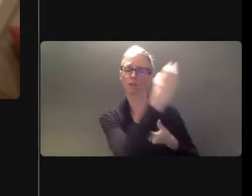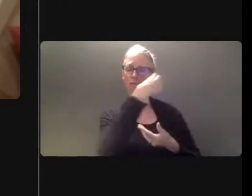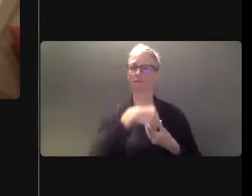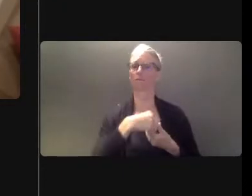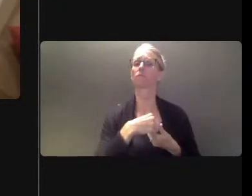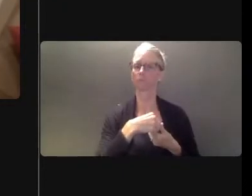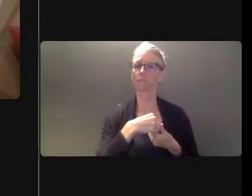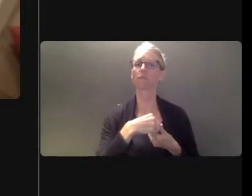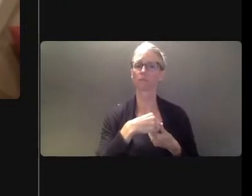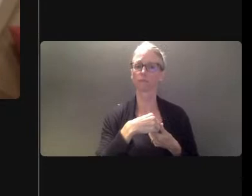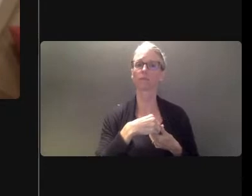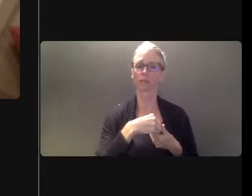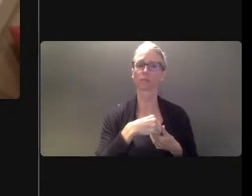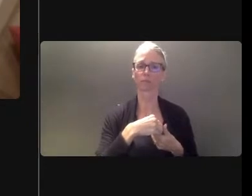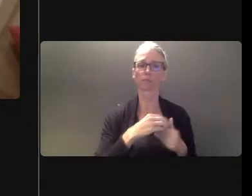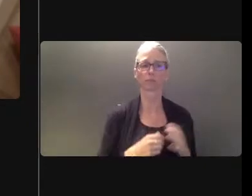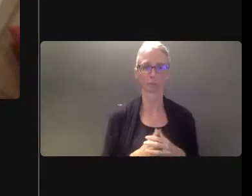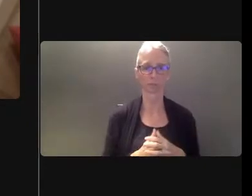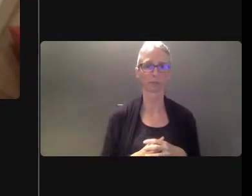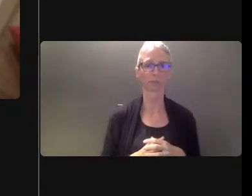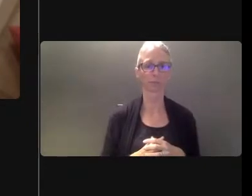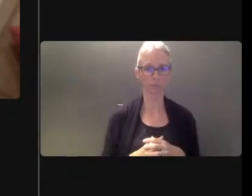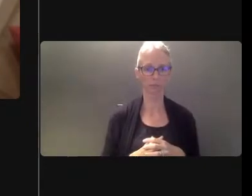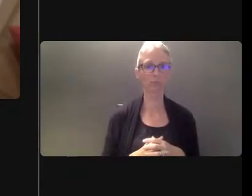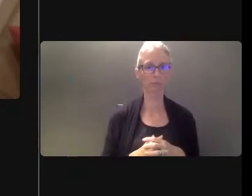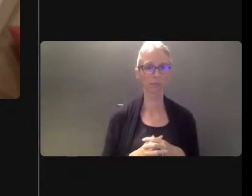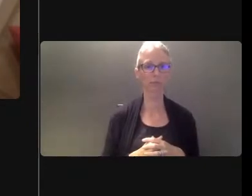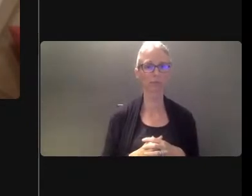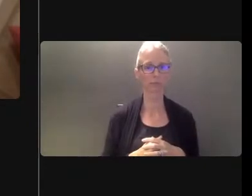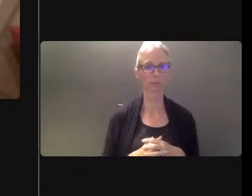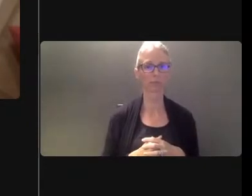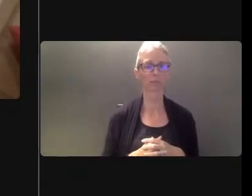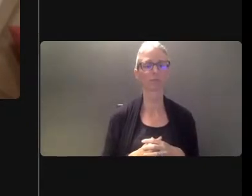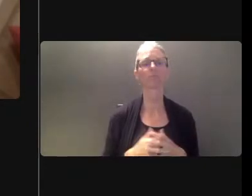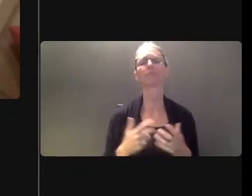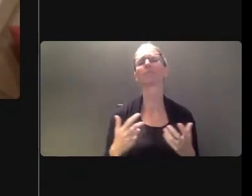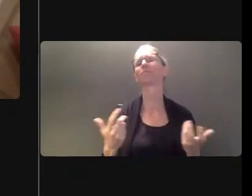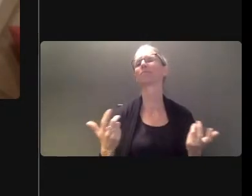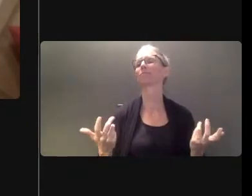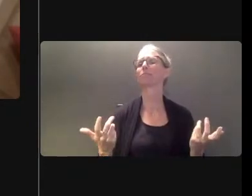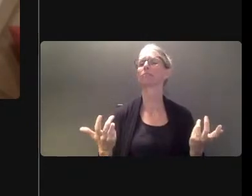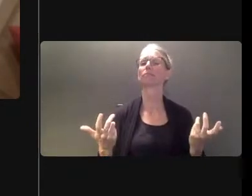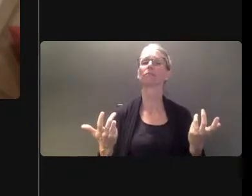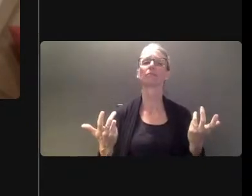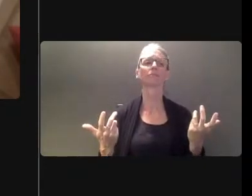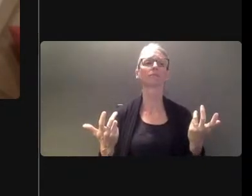that once you get past the analysis phase or past